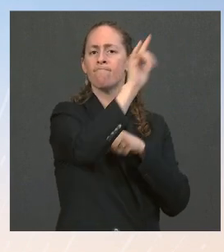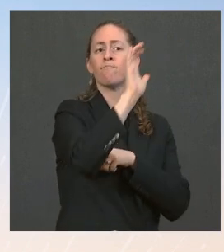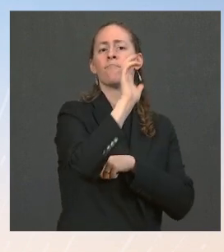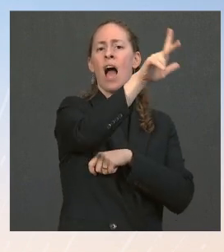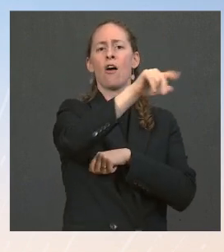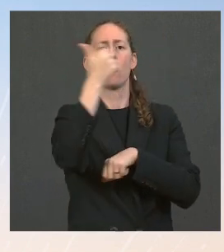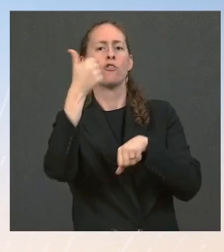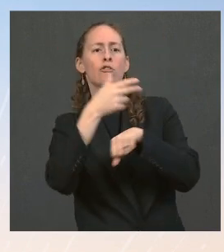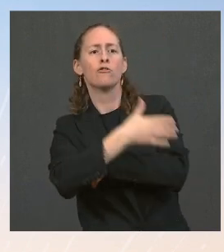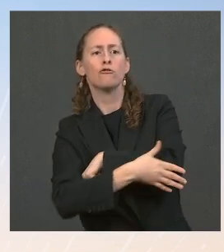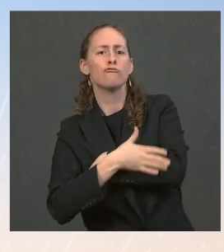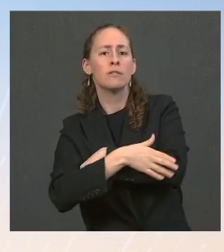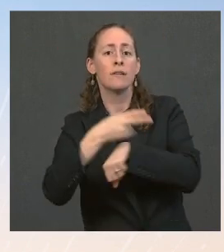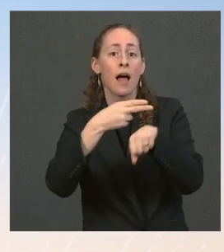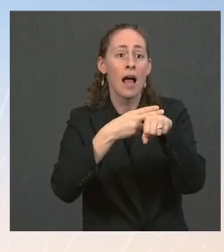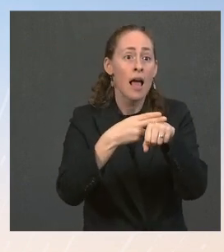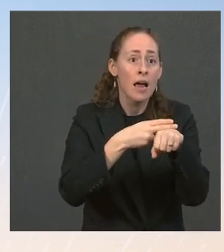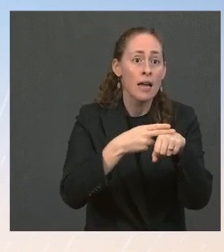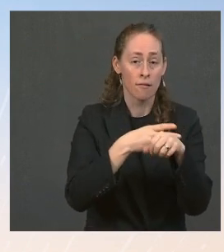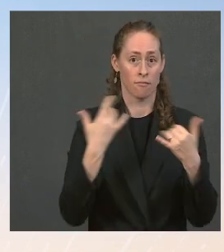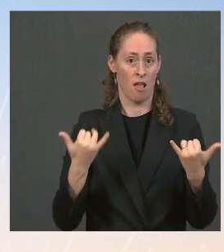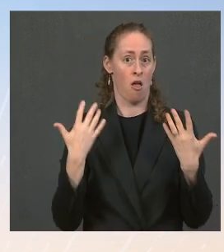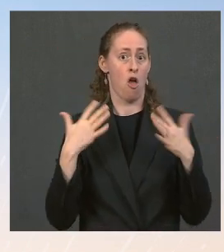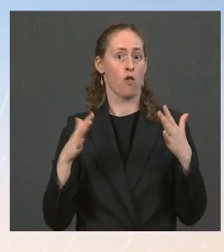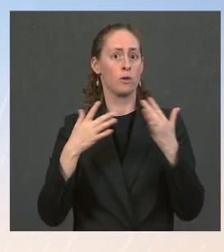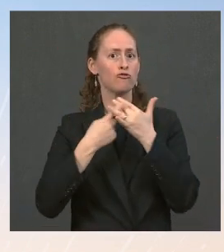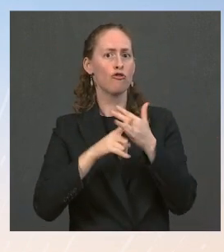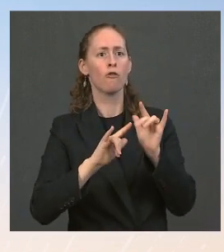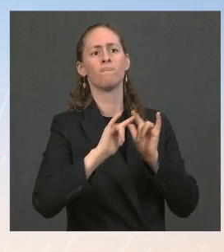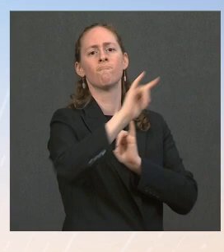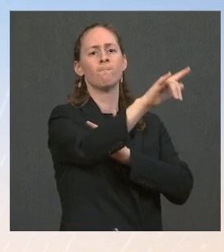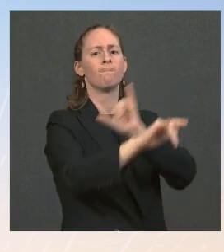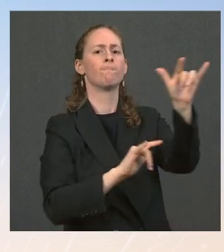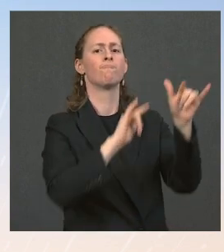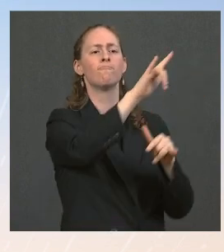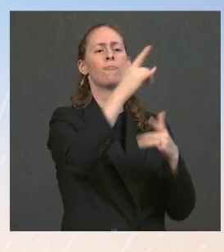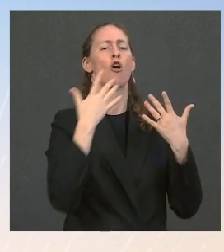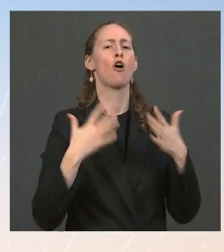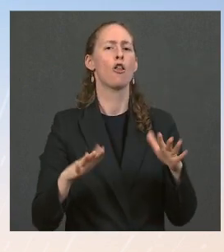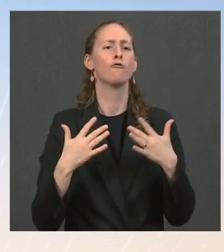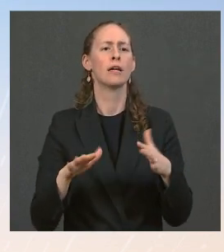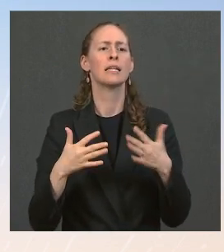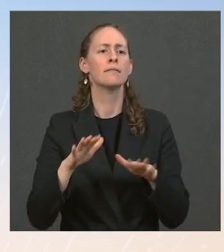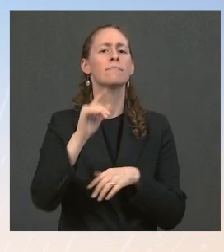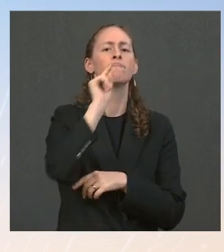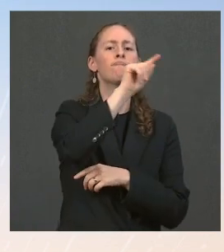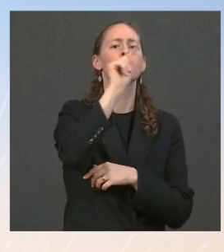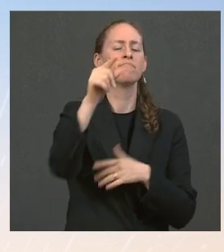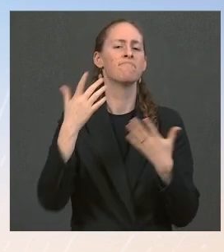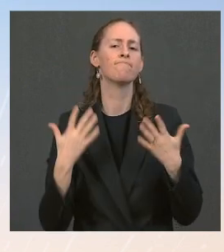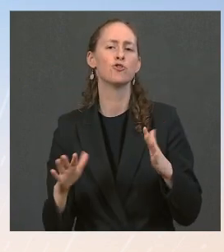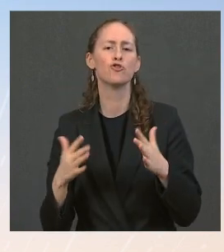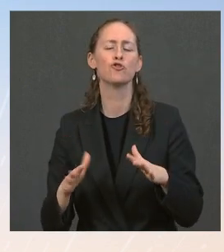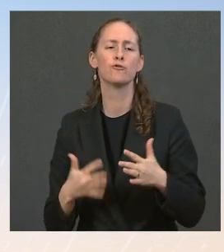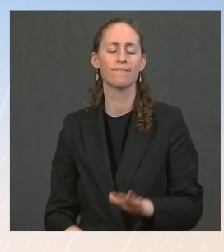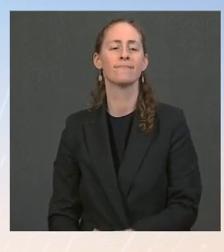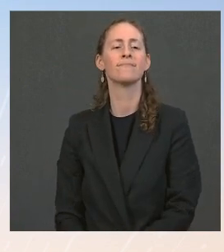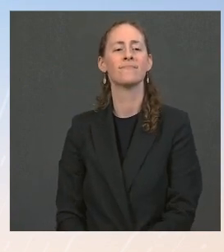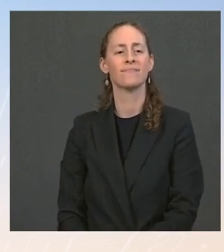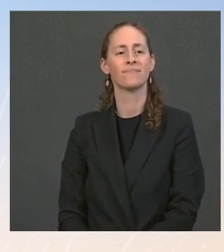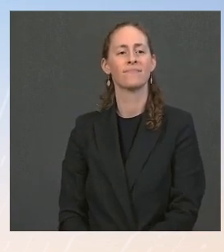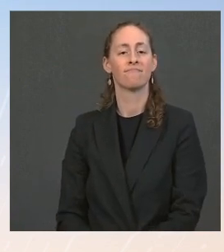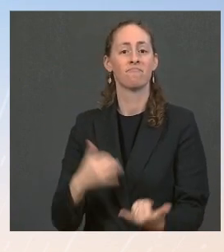there are a range of flights, as you know, that are going to different parts of the world, depending, and those are in process. So if we're